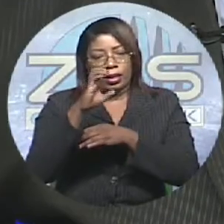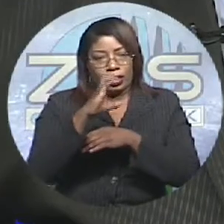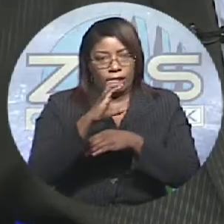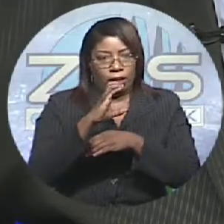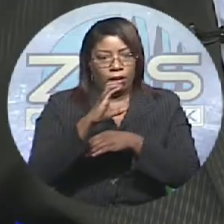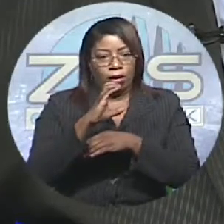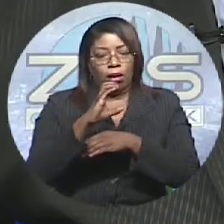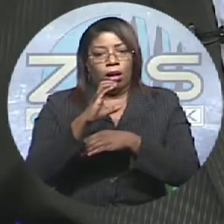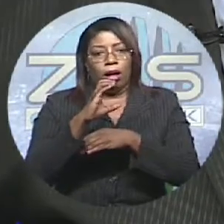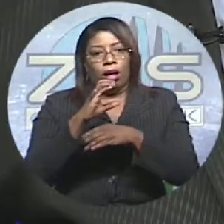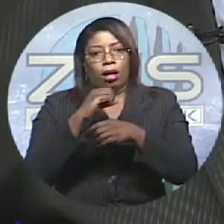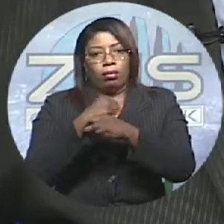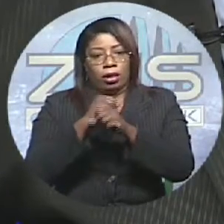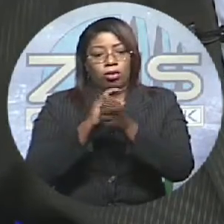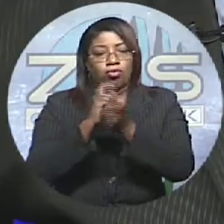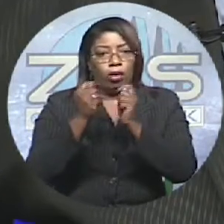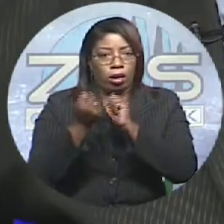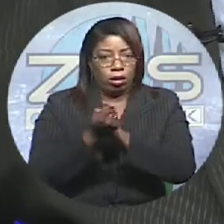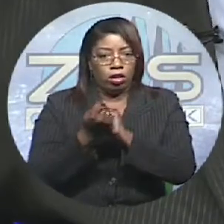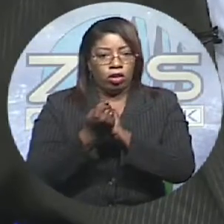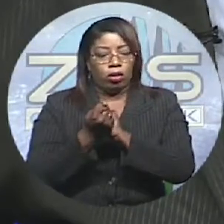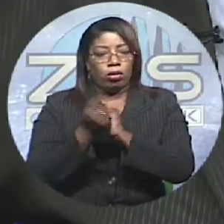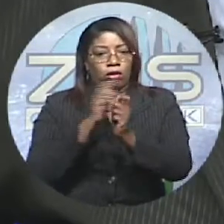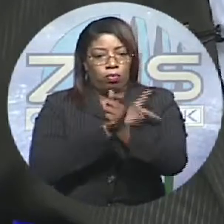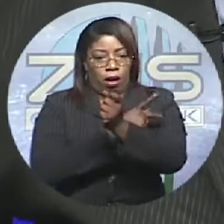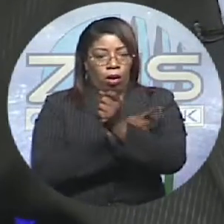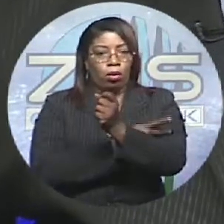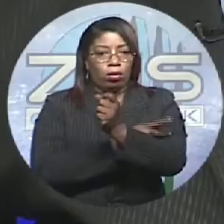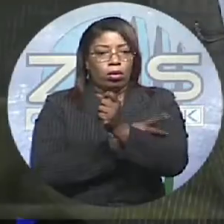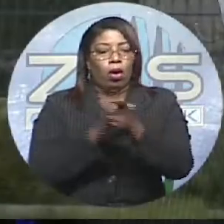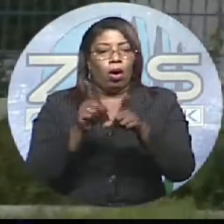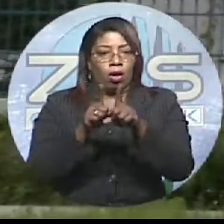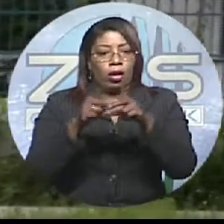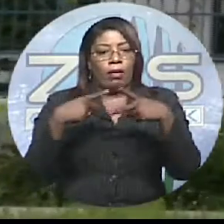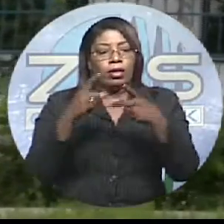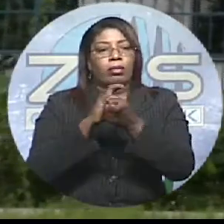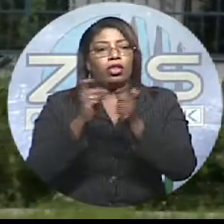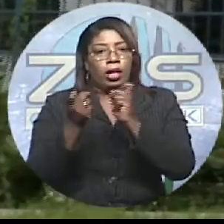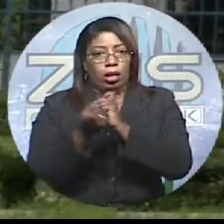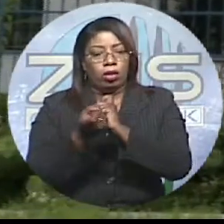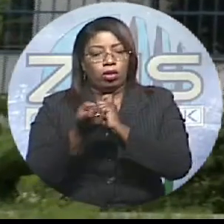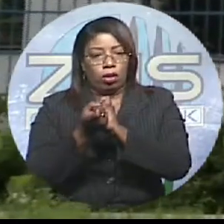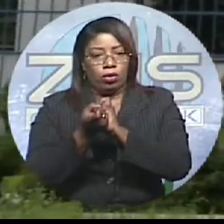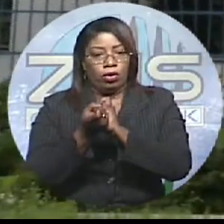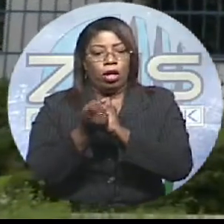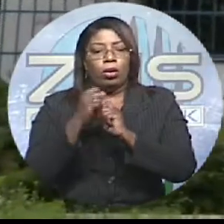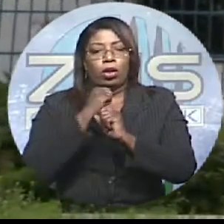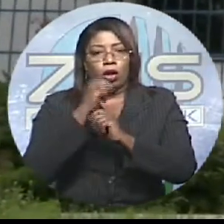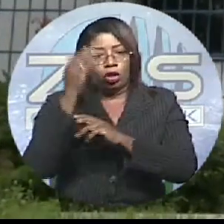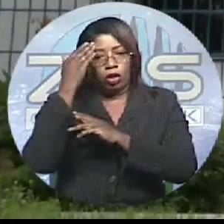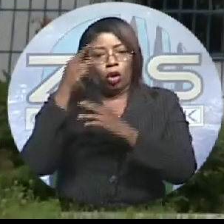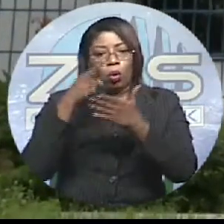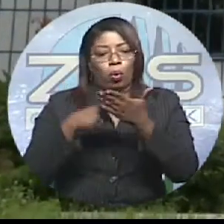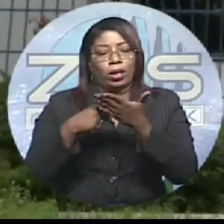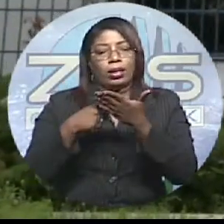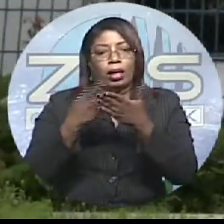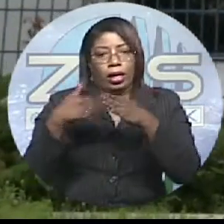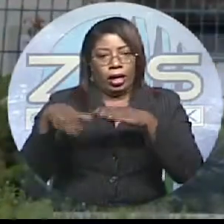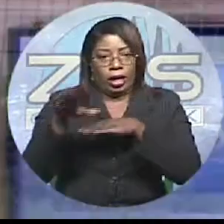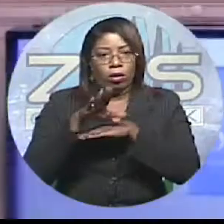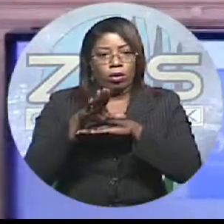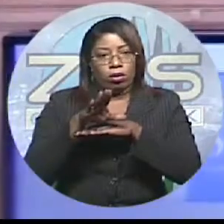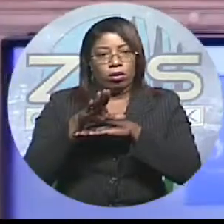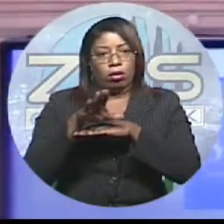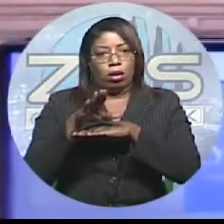its transition with Power Secure is restructuring. However, at this point, it's unknown what areas will be affected by that